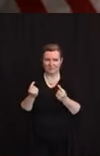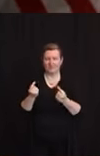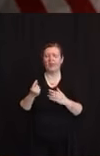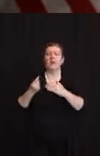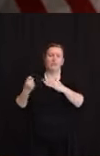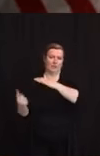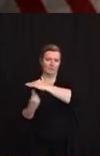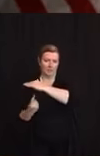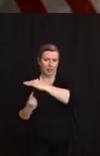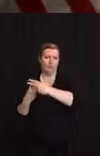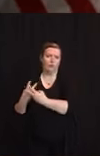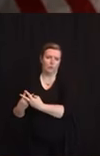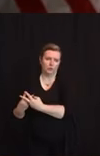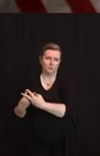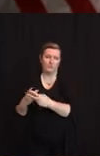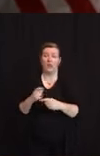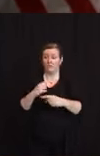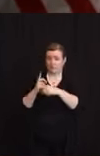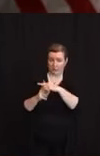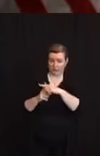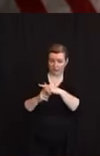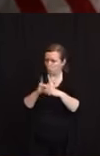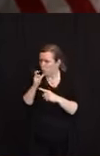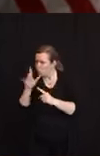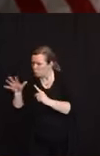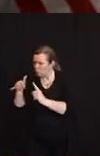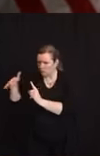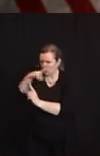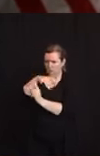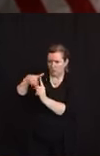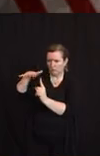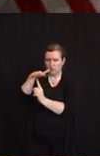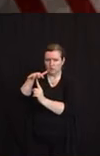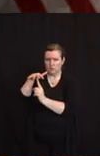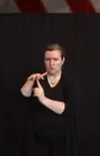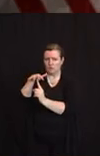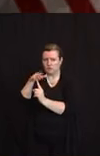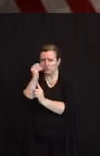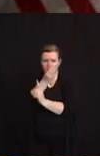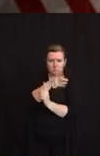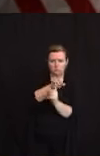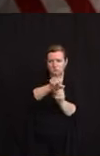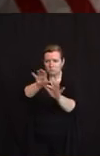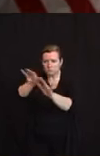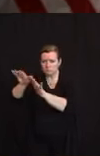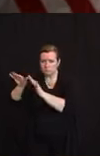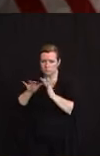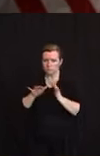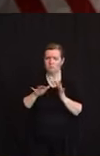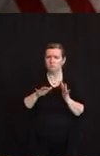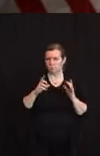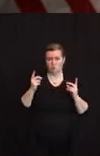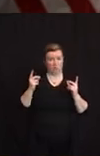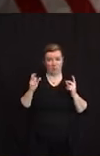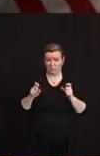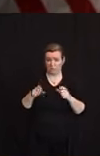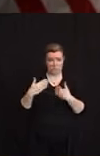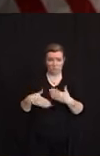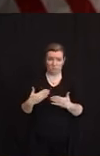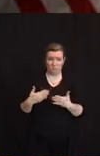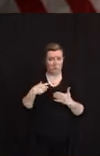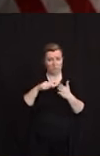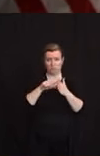to trace who they've been in contact with. Again, we're pounding away on all of that, but that sort of gives you a sense of the architecture that